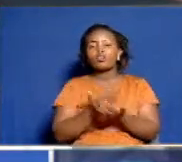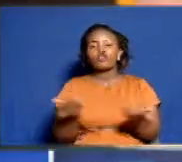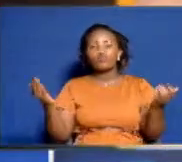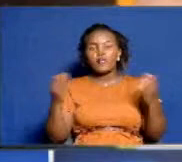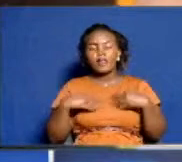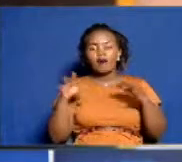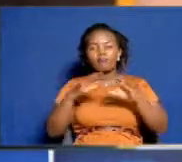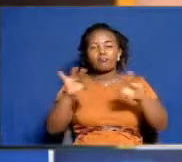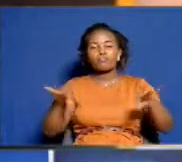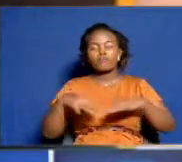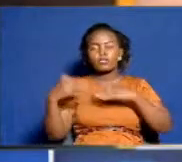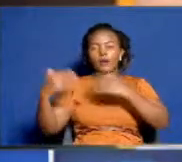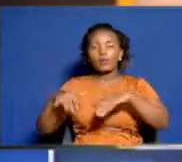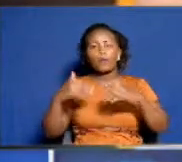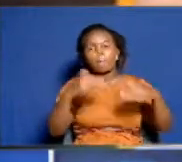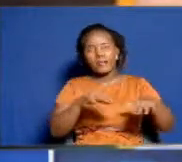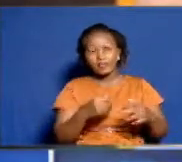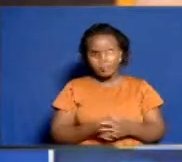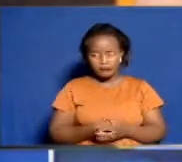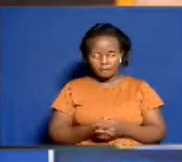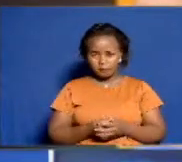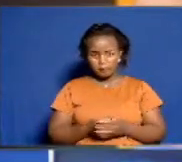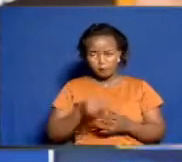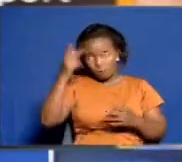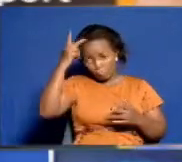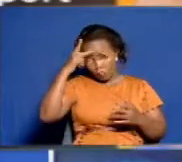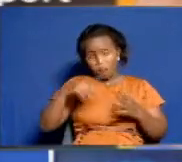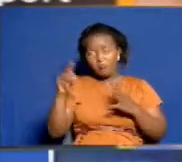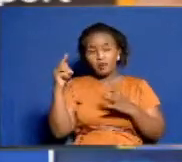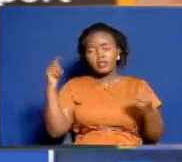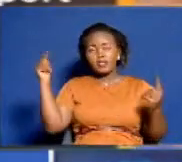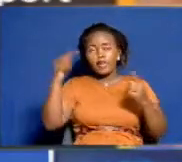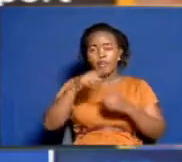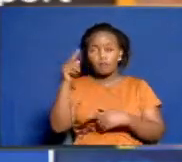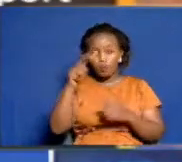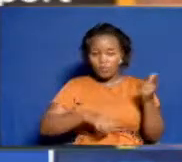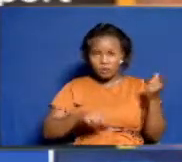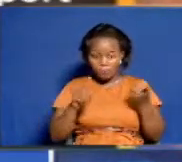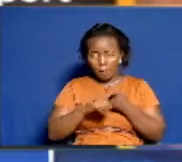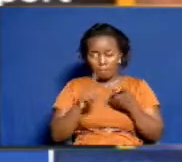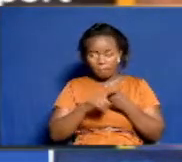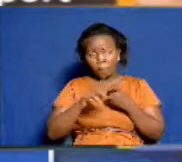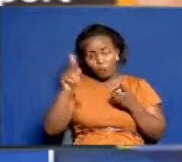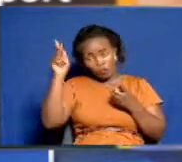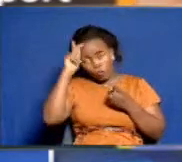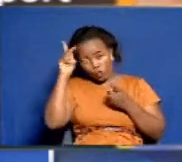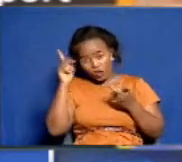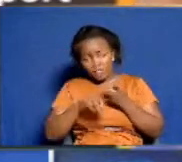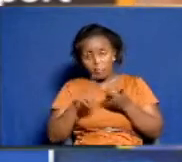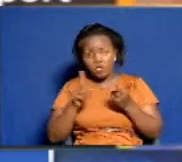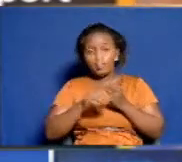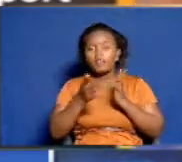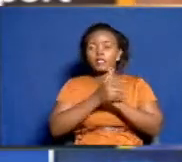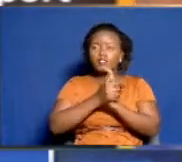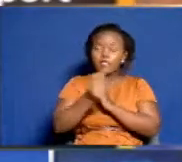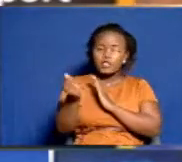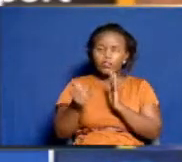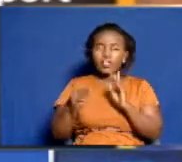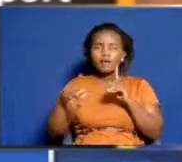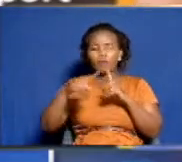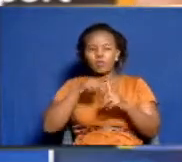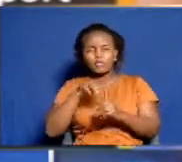posterity. The objectives of the policy include providing learners with knowledge, skills, values, and positive